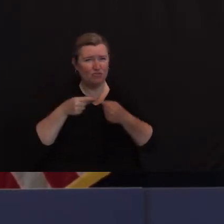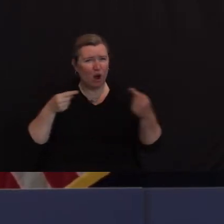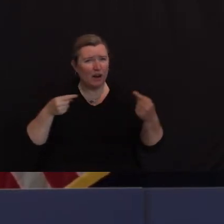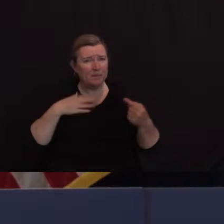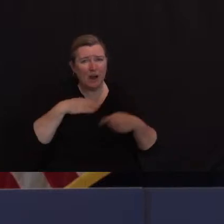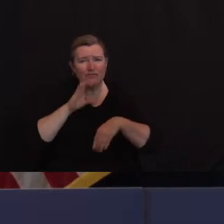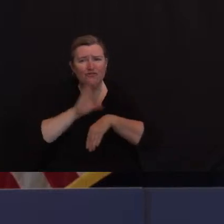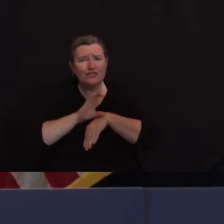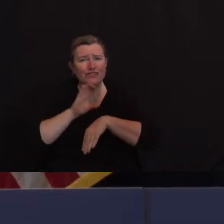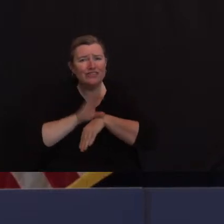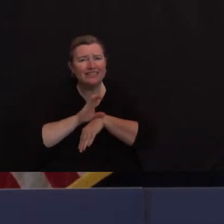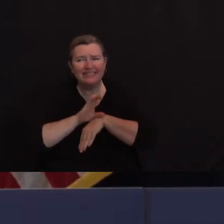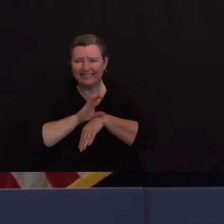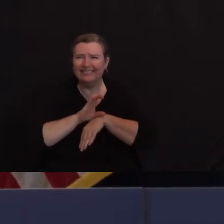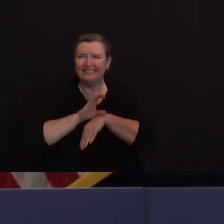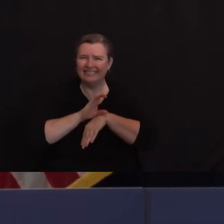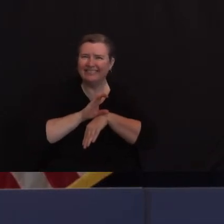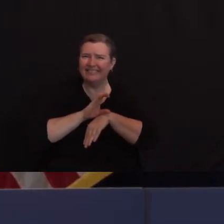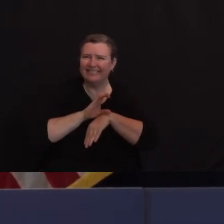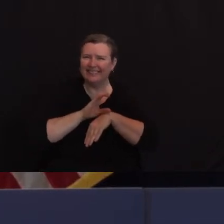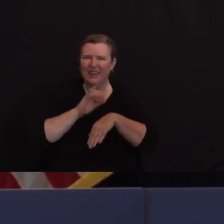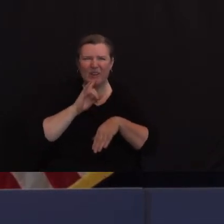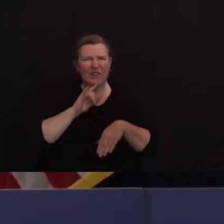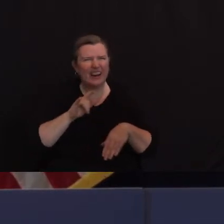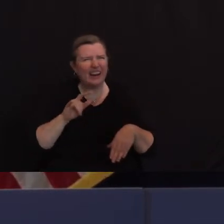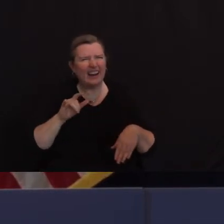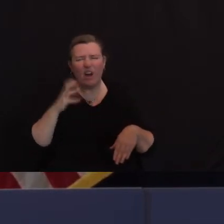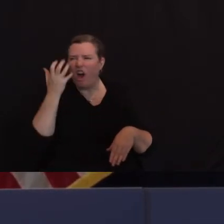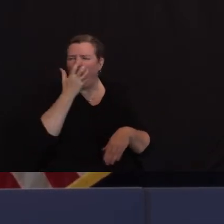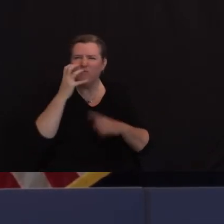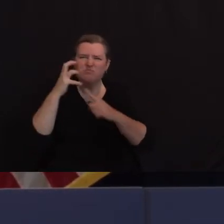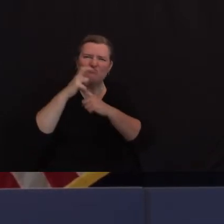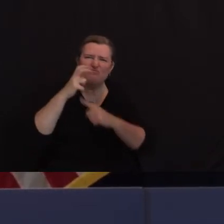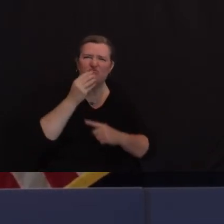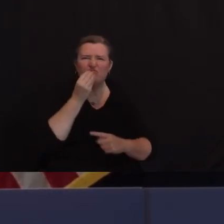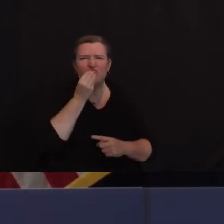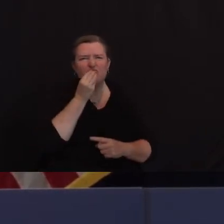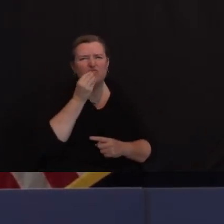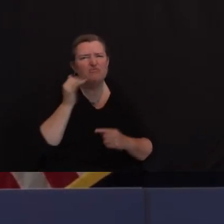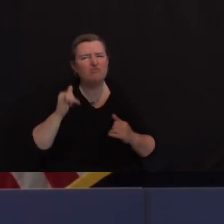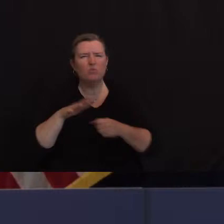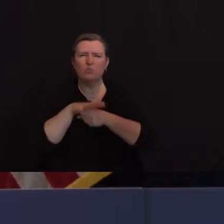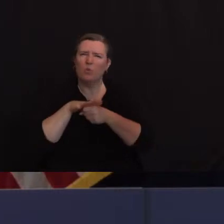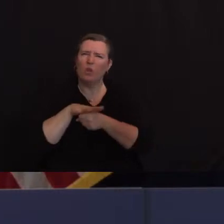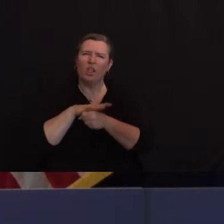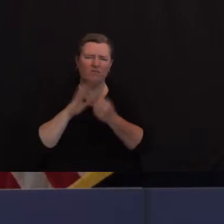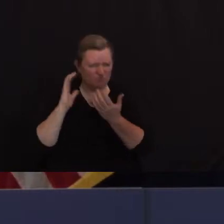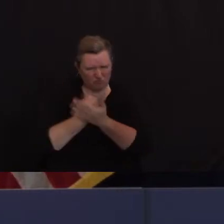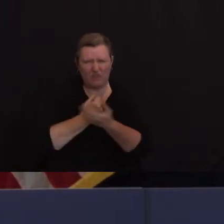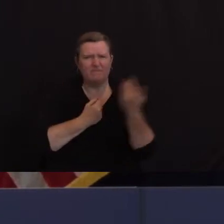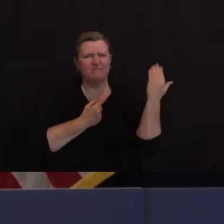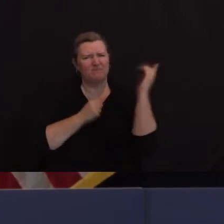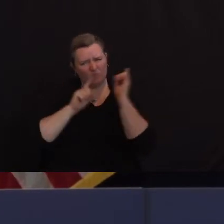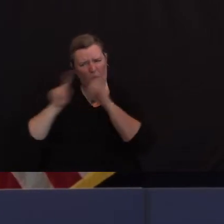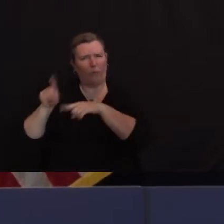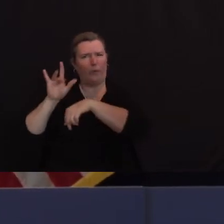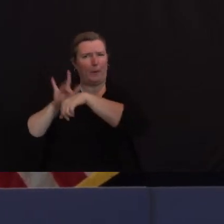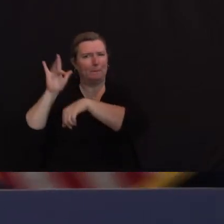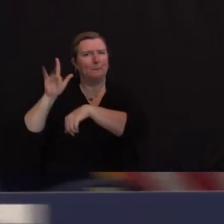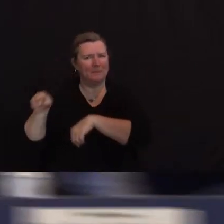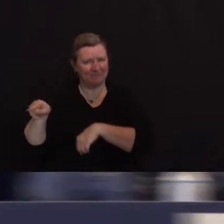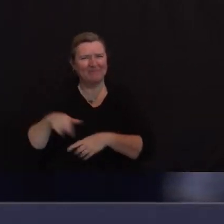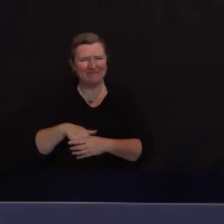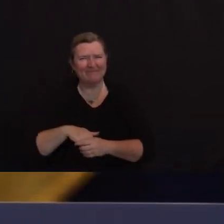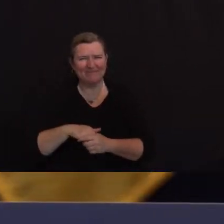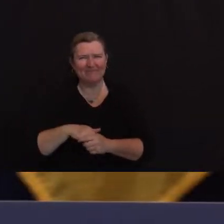and the service is awesome. So if anybody finds himself up on Main Street in Hackettstown, I would certainly go by there. Great spot. Thanks, Gov.